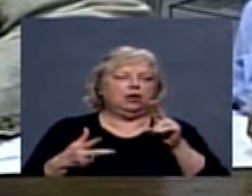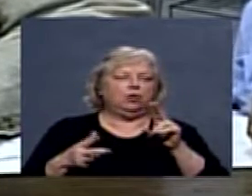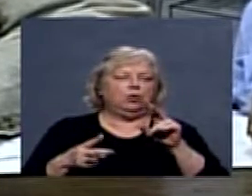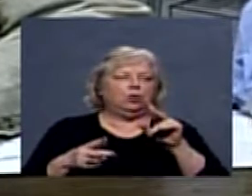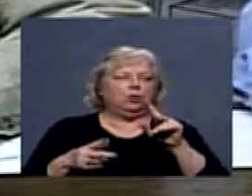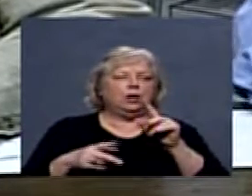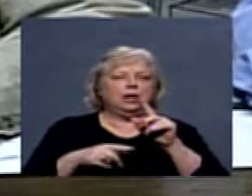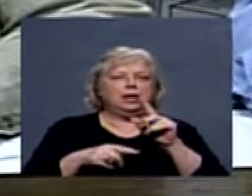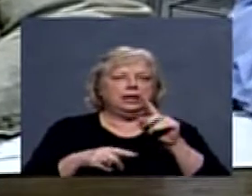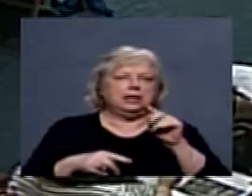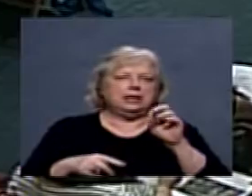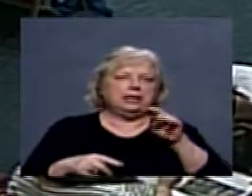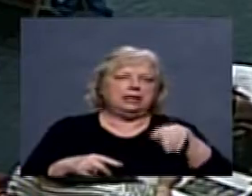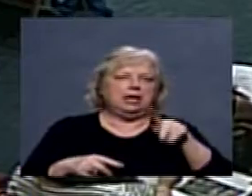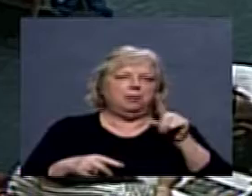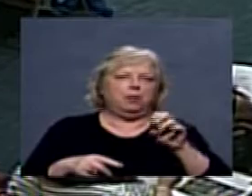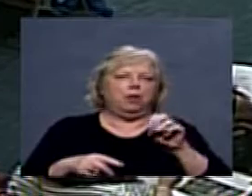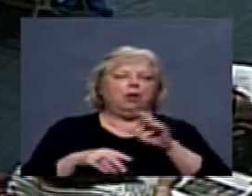Lawson Road.